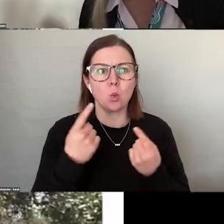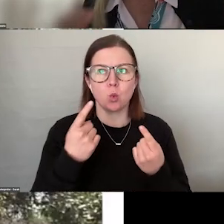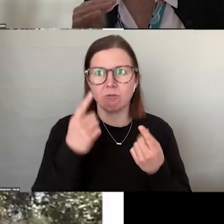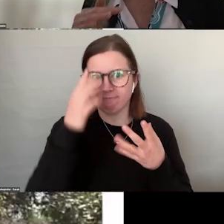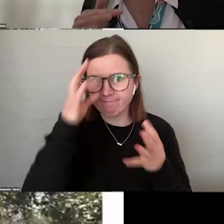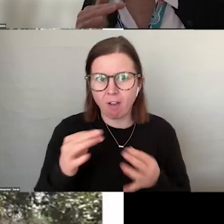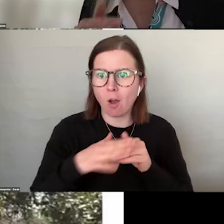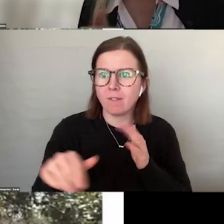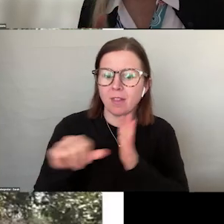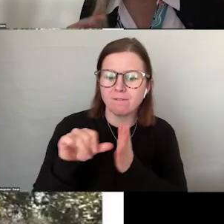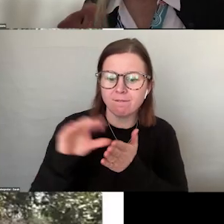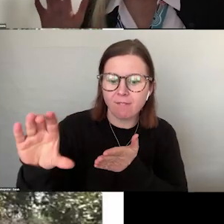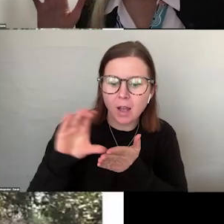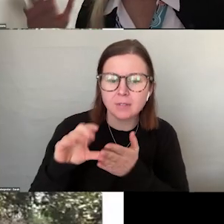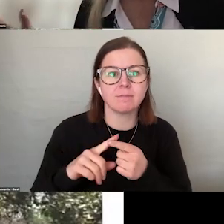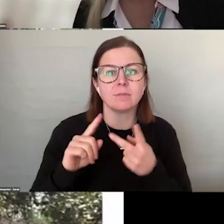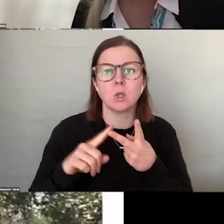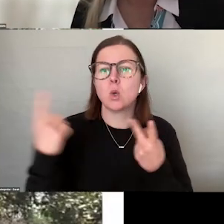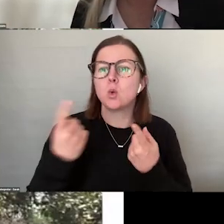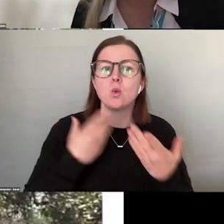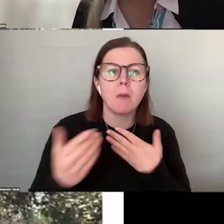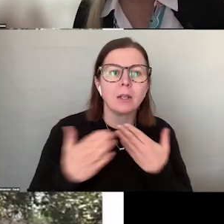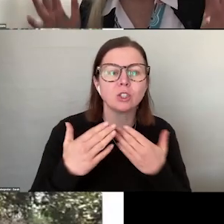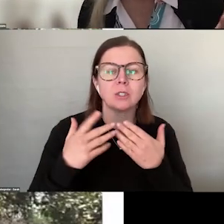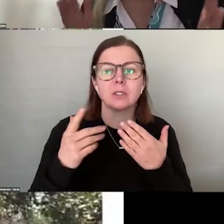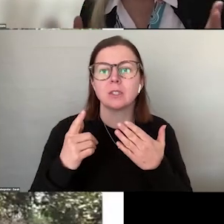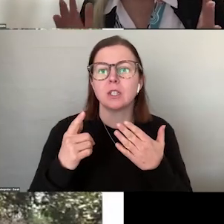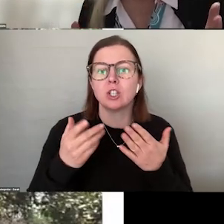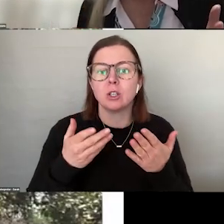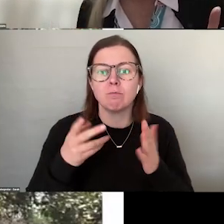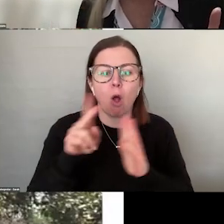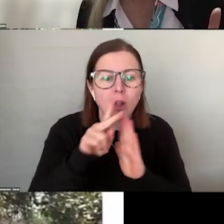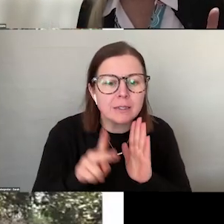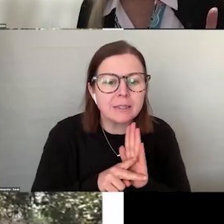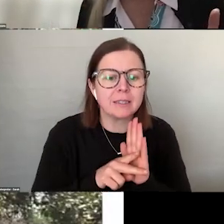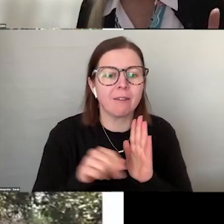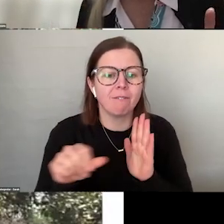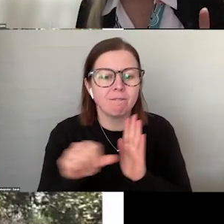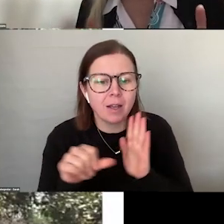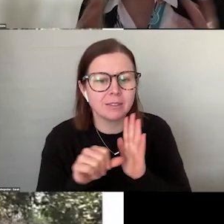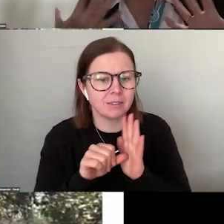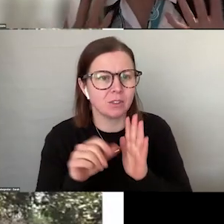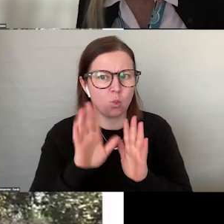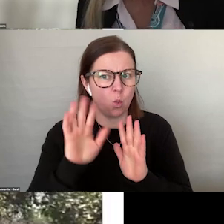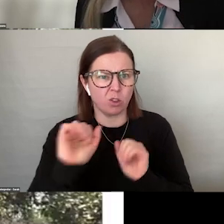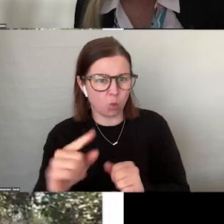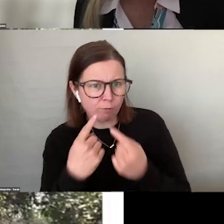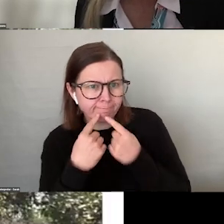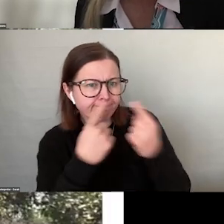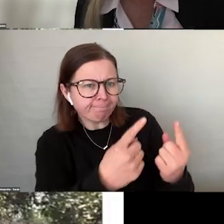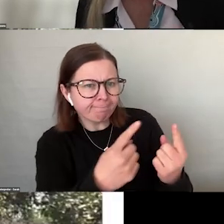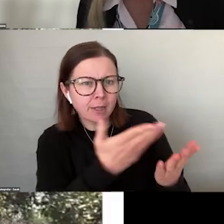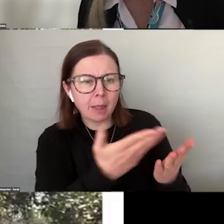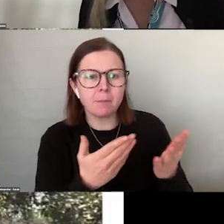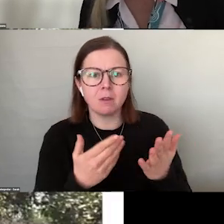the people who are managing services and the policymakers? What is your message to them so that they can